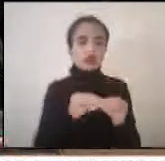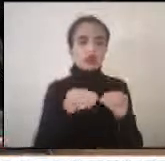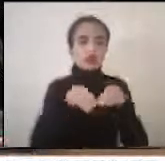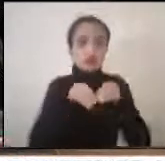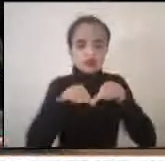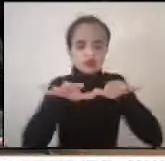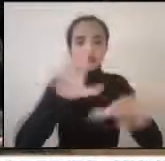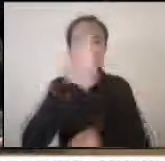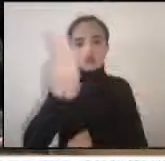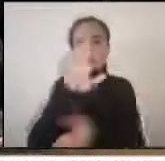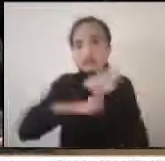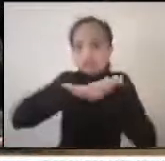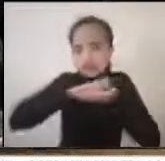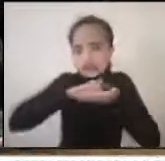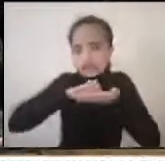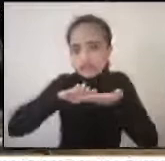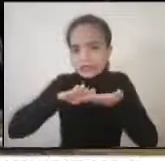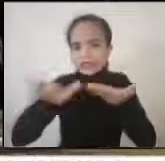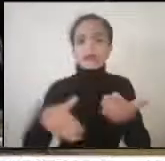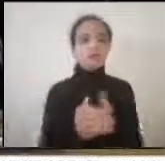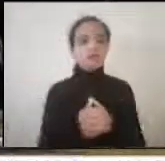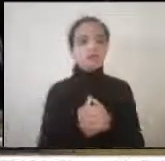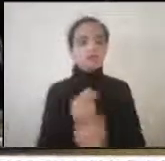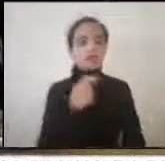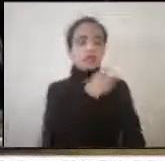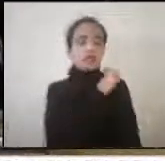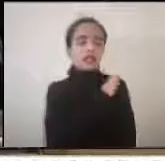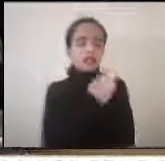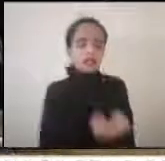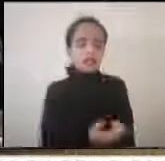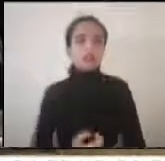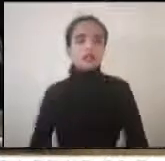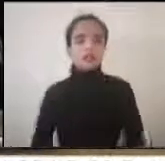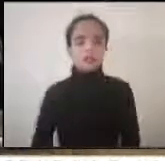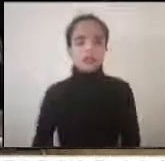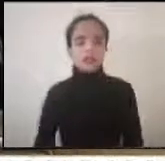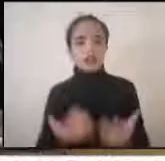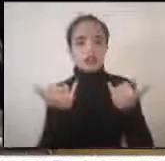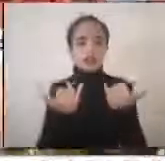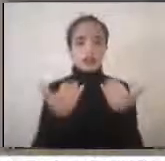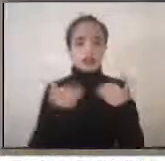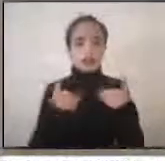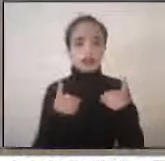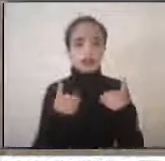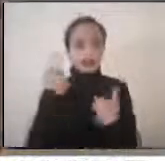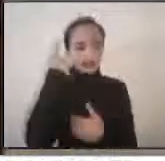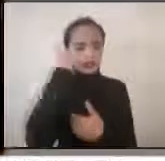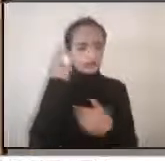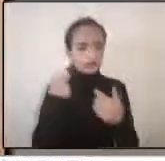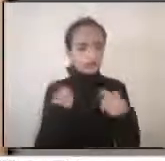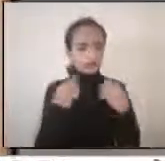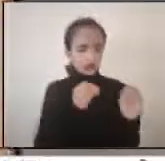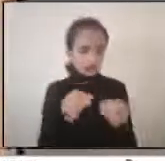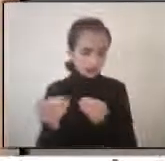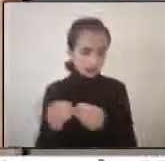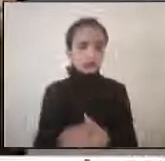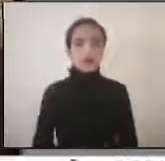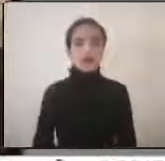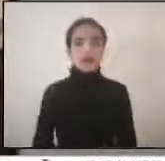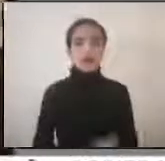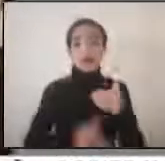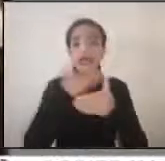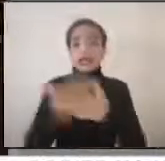I believe we have agreed that there is ample room for cooperation. Habang ang South Africa